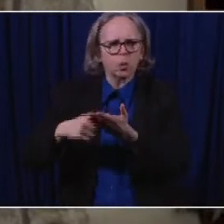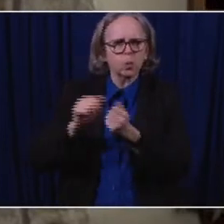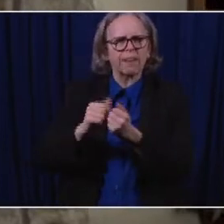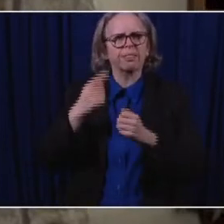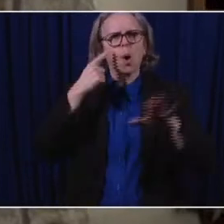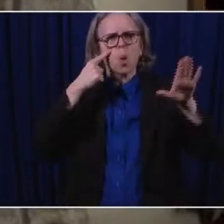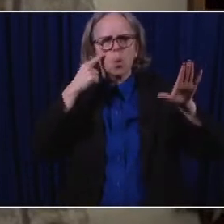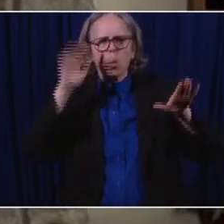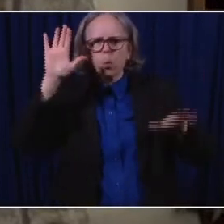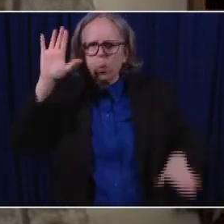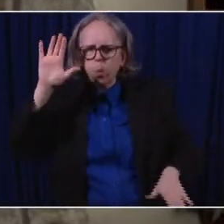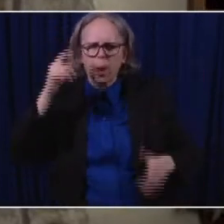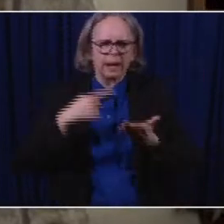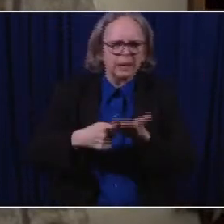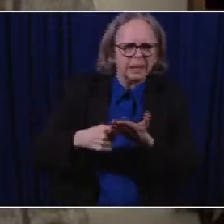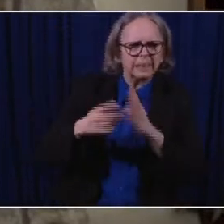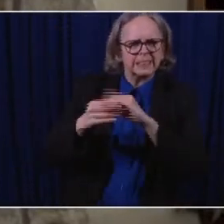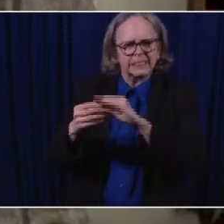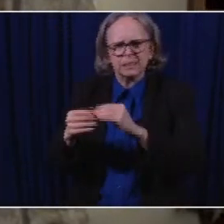every aspect of it.